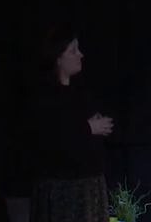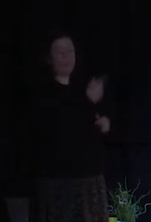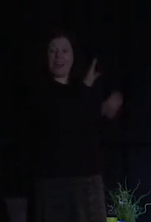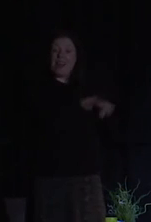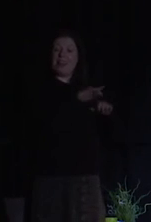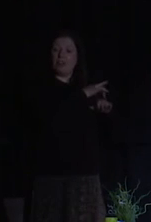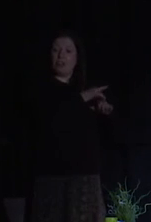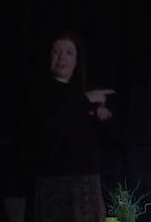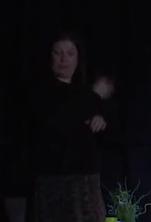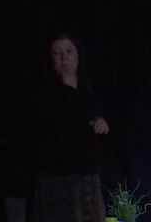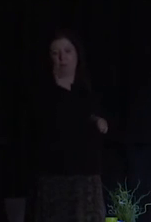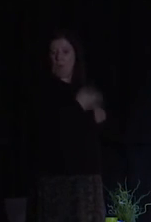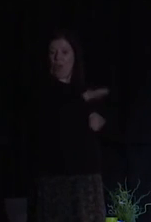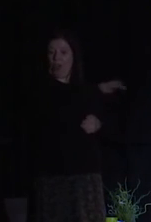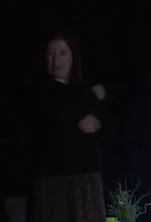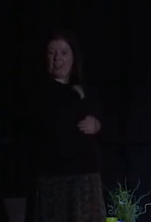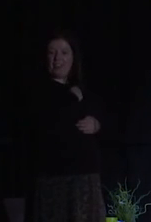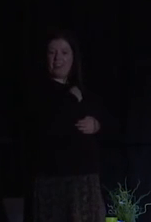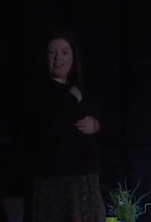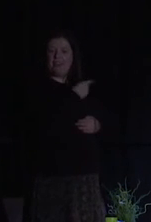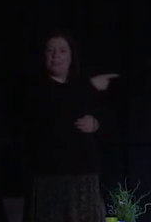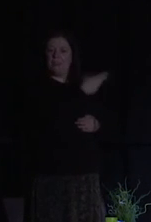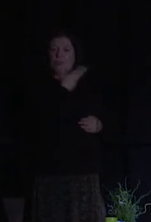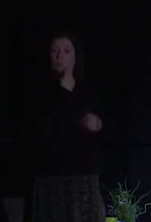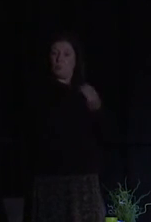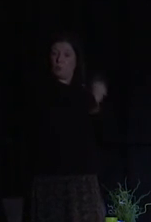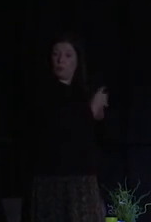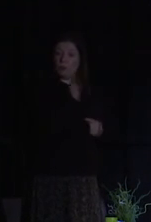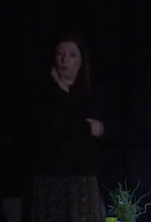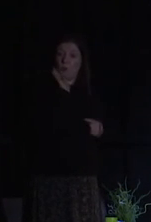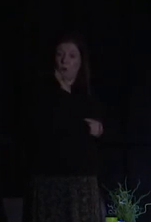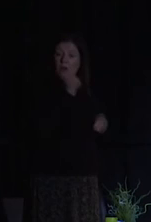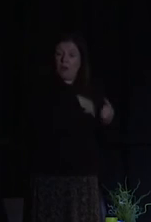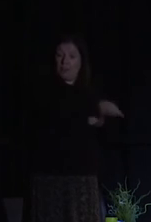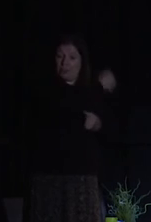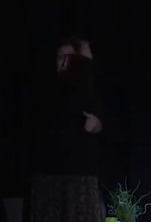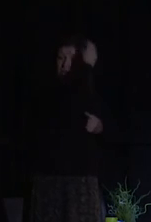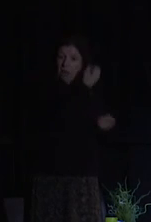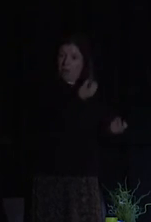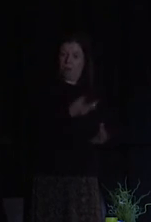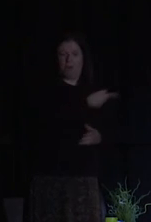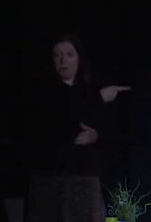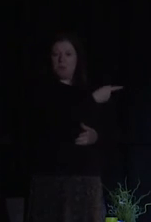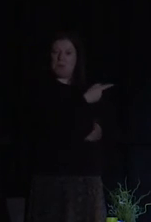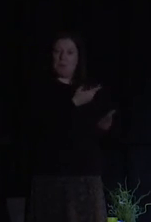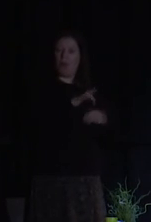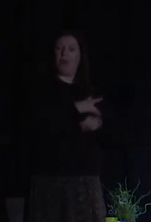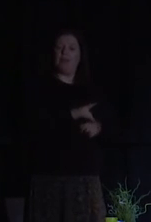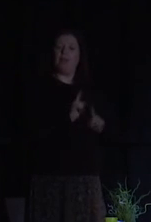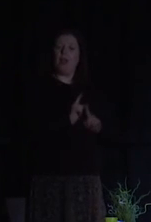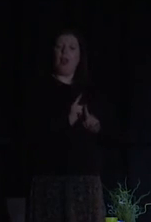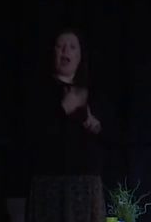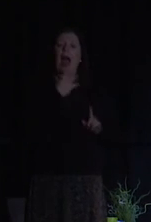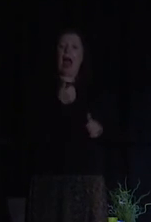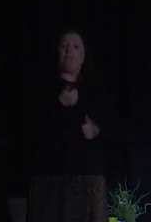in the background where I used to work, and we know that the NT let them use their toilets and apparently took them backstage to use showers and things. They were really quietly supportive.